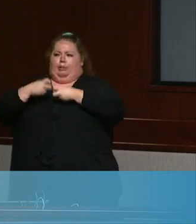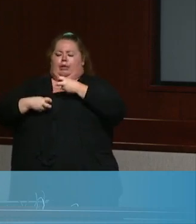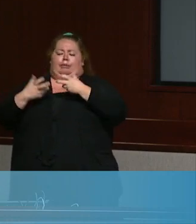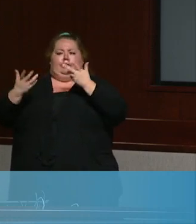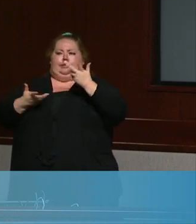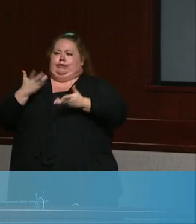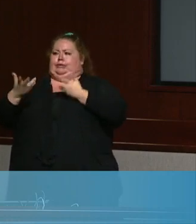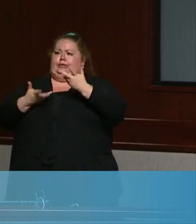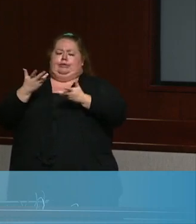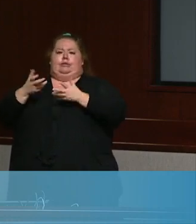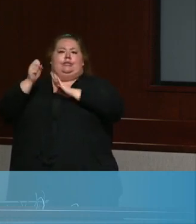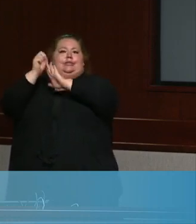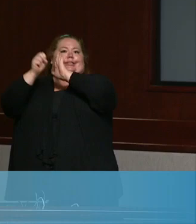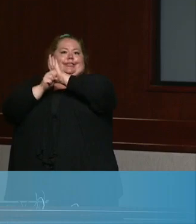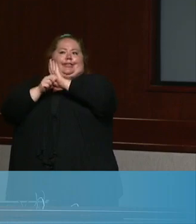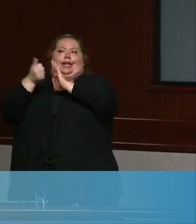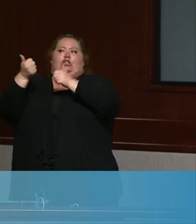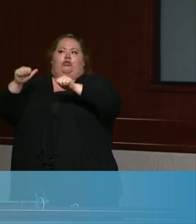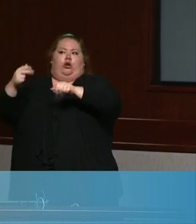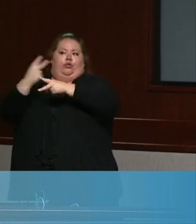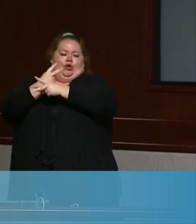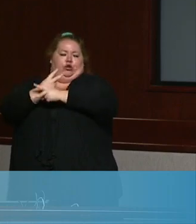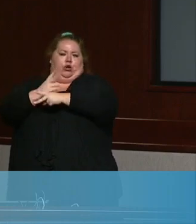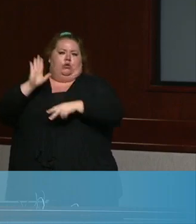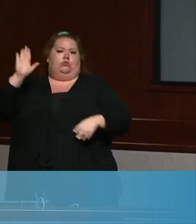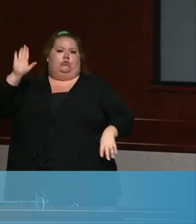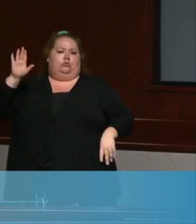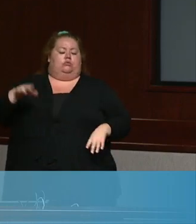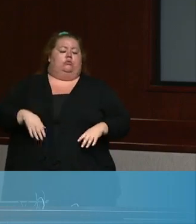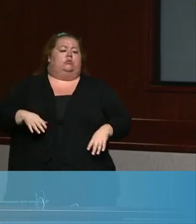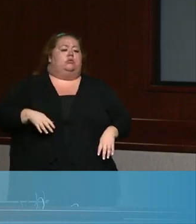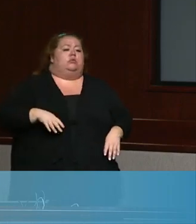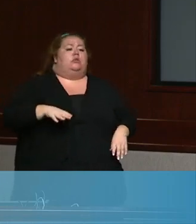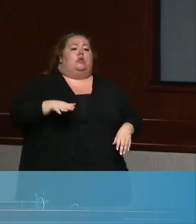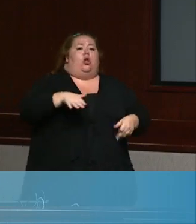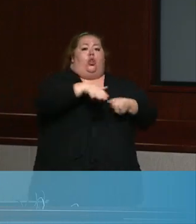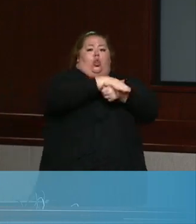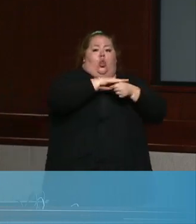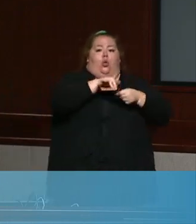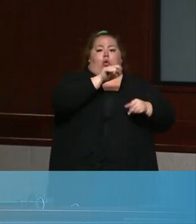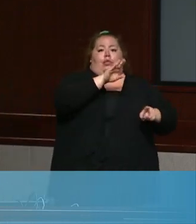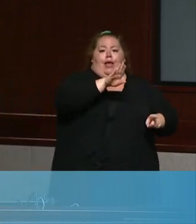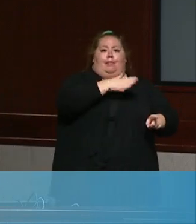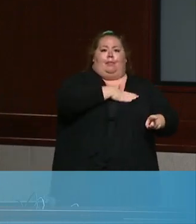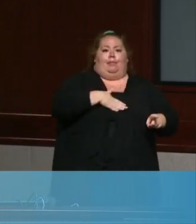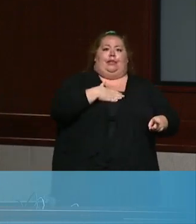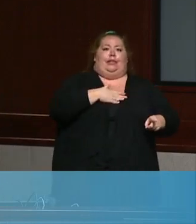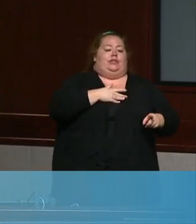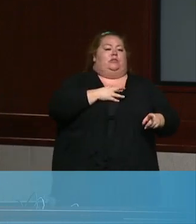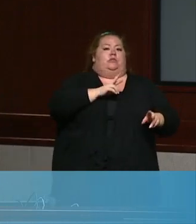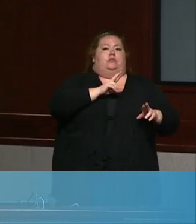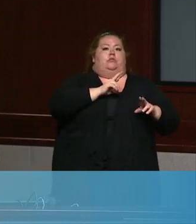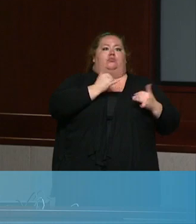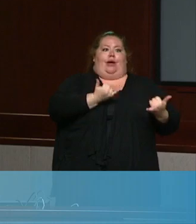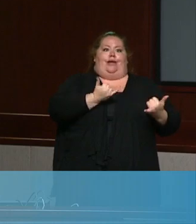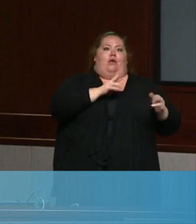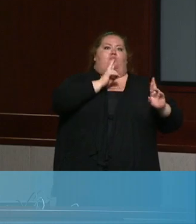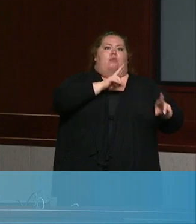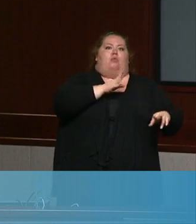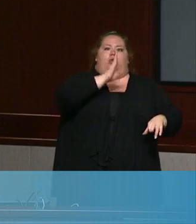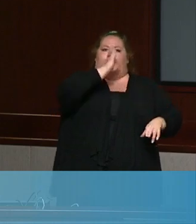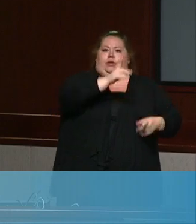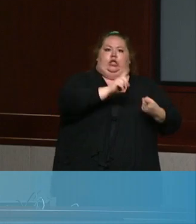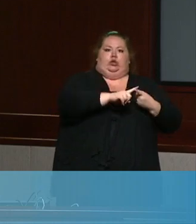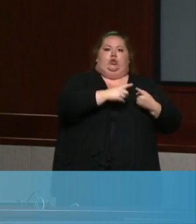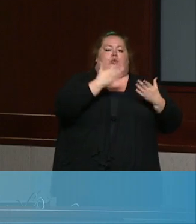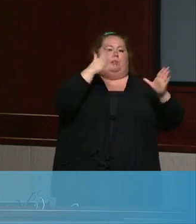state level. We have asked that our local labs report directly to the Public Health Department, anyone who was using